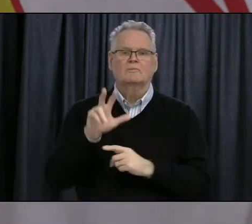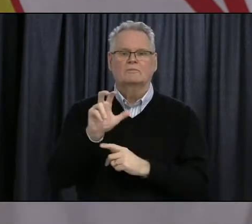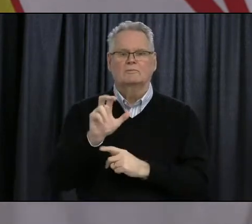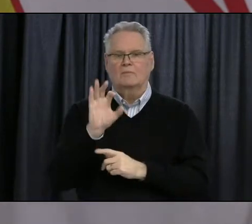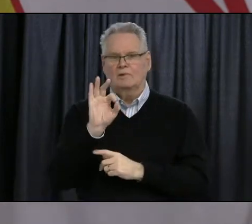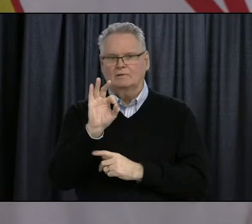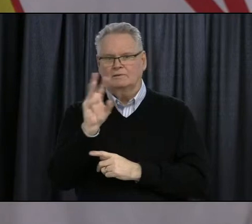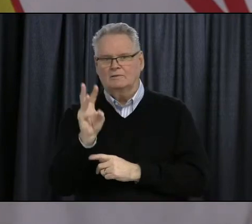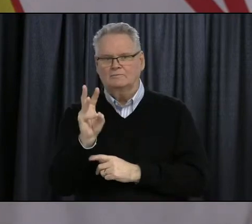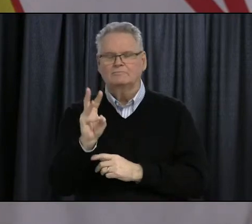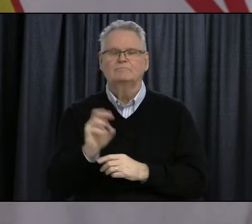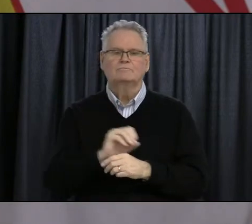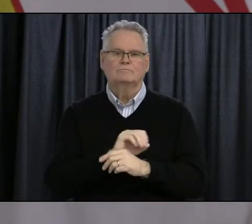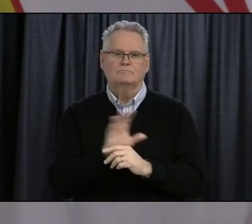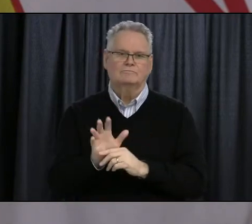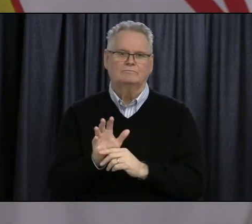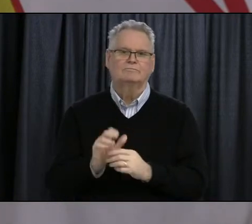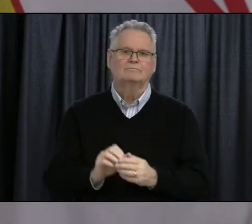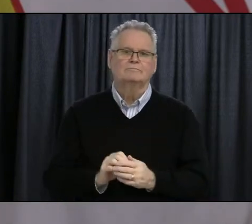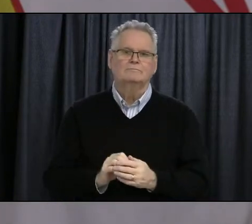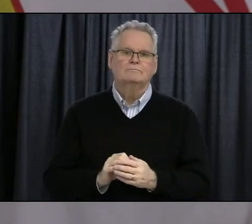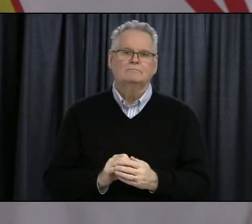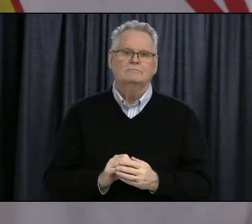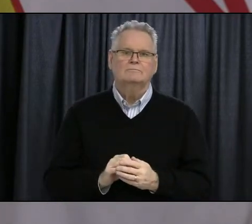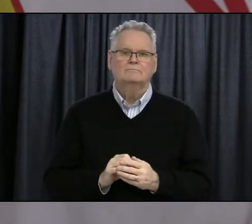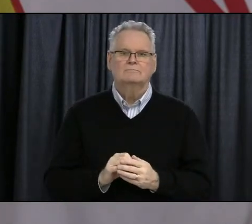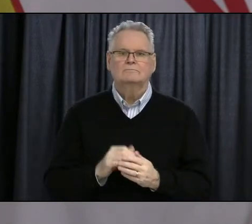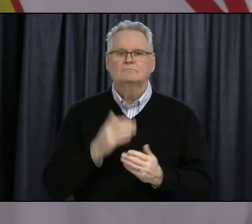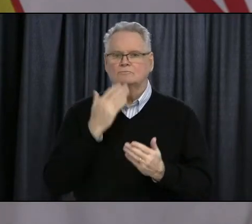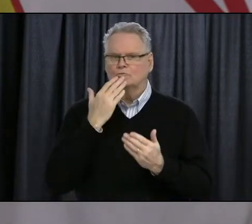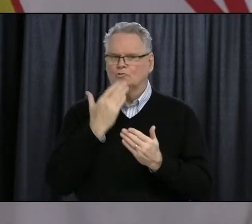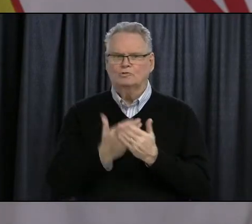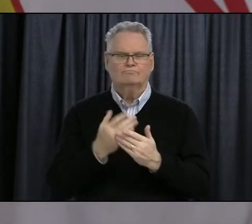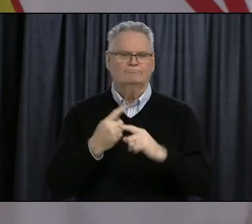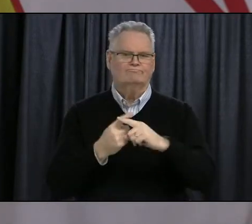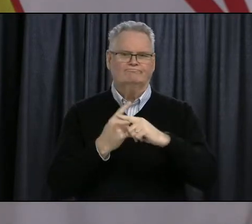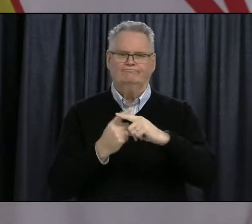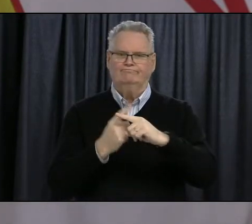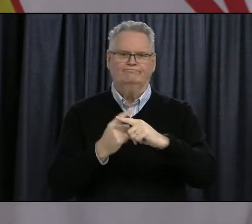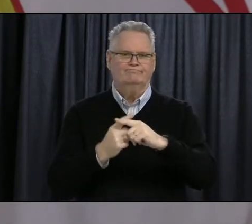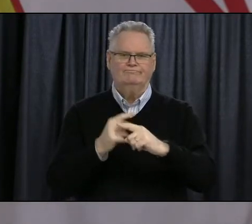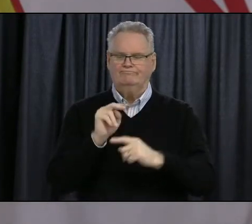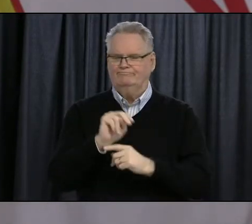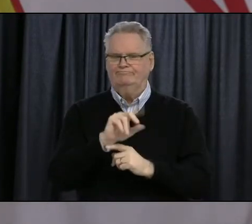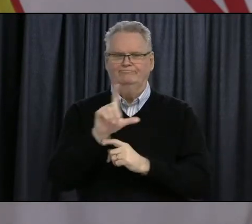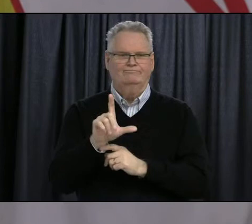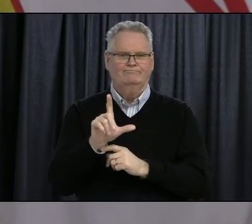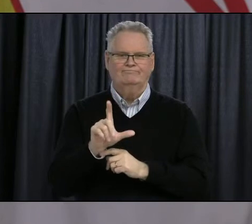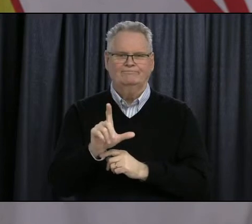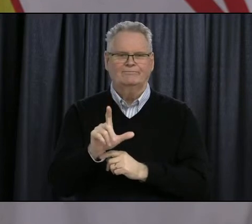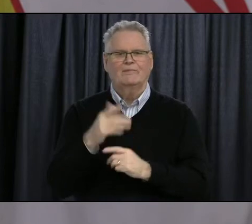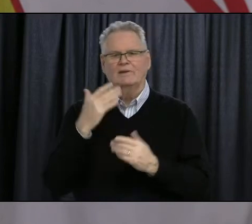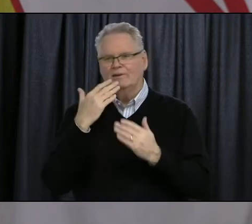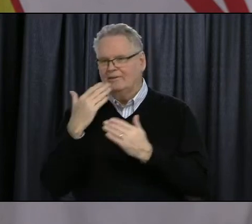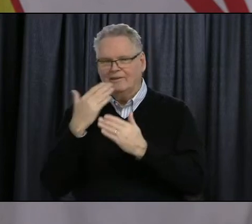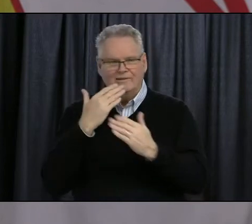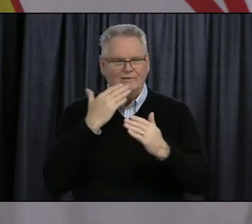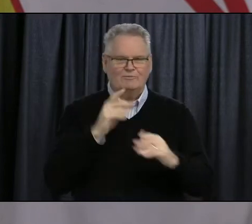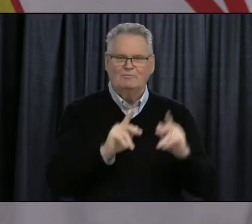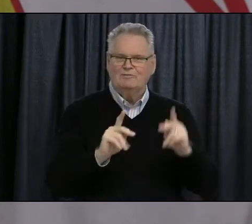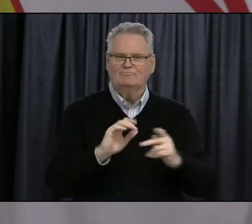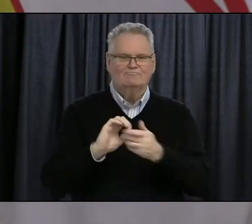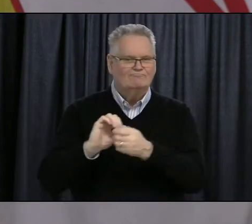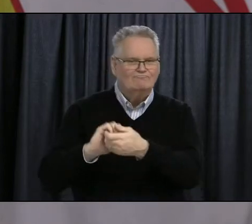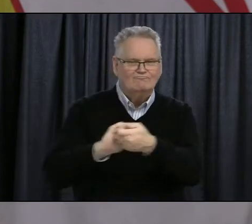396. We are doing so well, and it is a credit to everyone in Newfoundland and Labrador. We cannot make the mistake of letting our guard